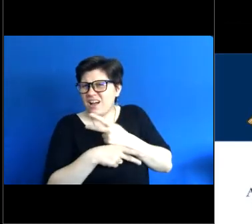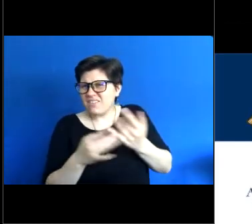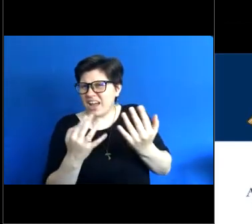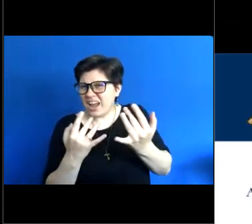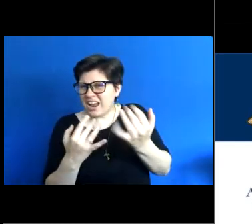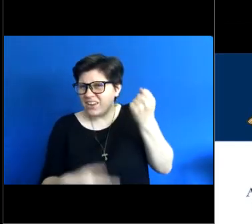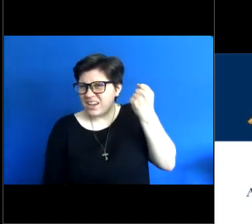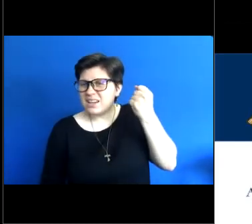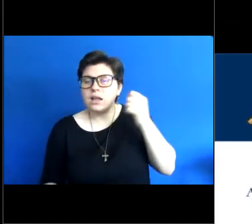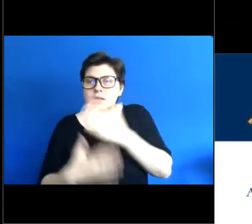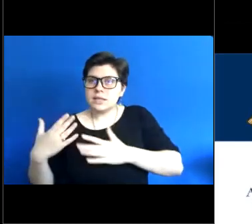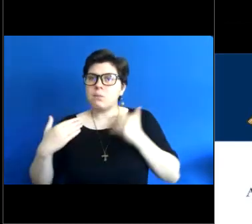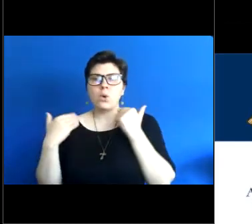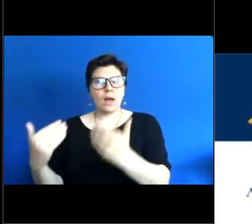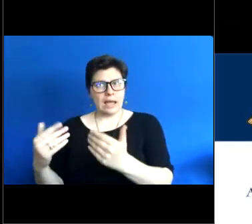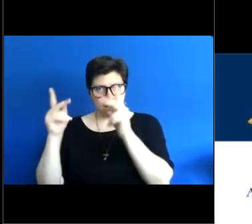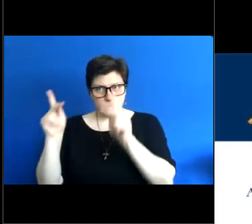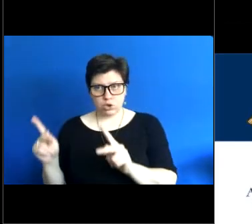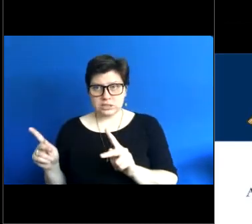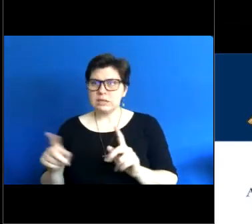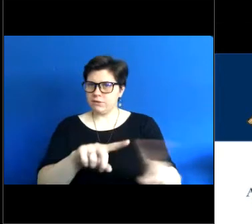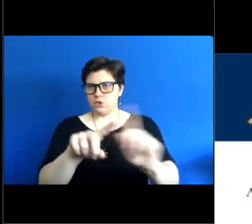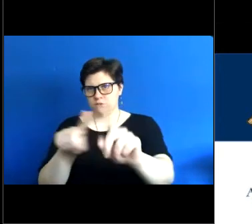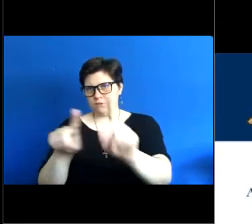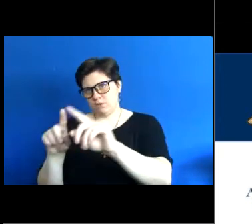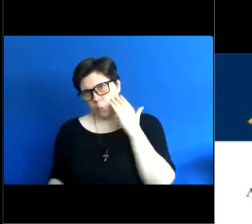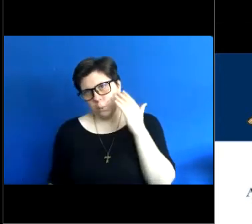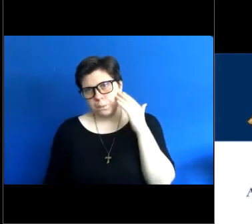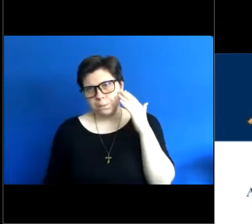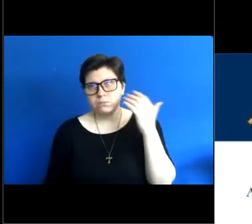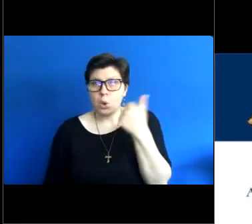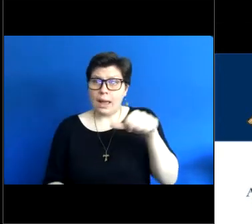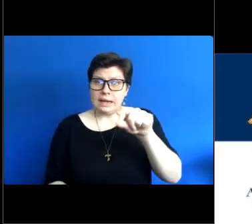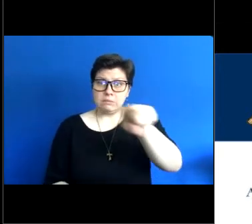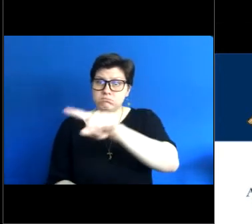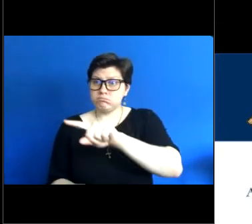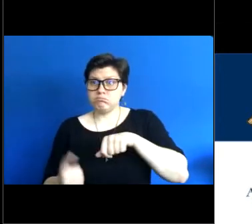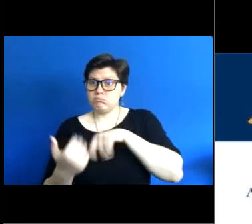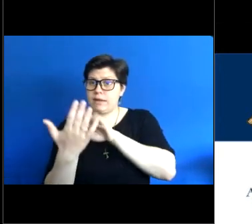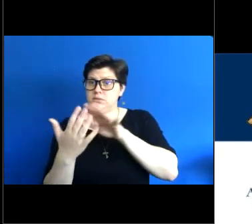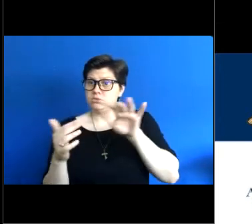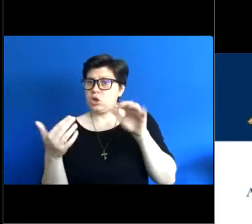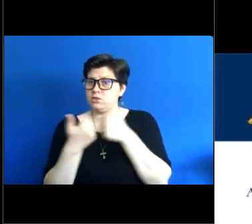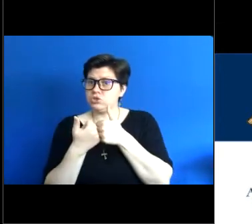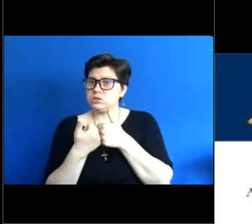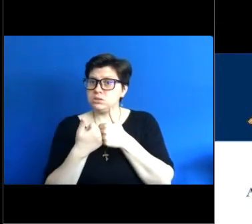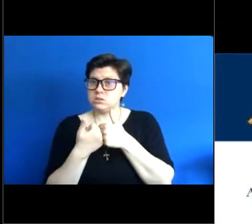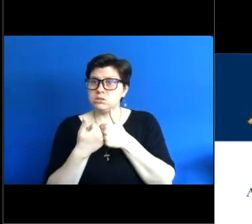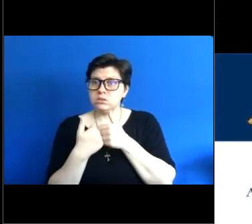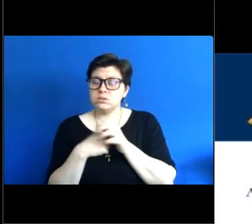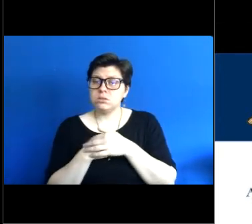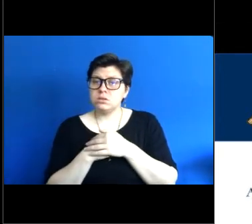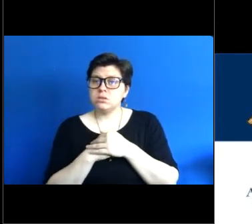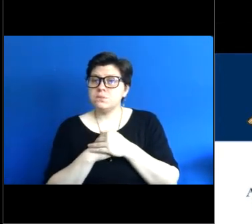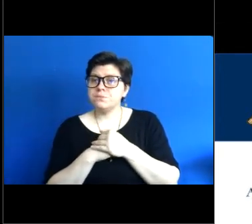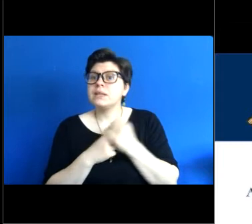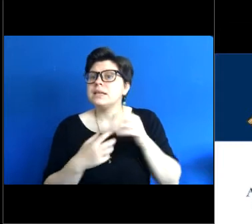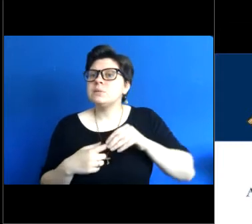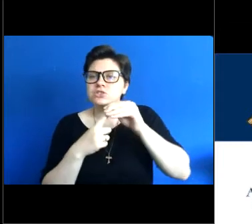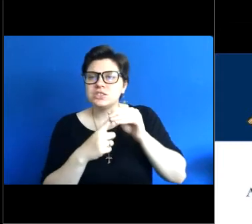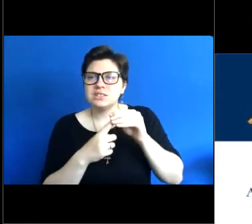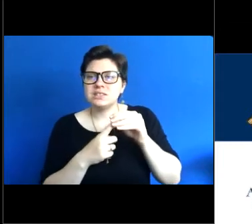going ahead with some in-person parts. So any of your challenges, especially, we want to kind of especially look